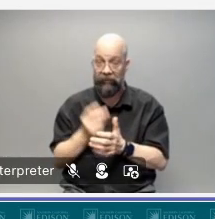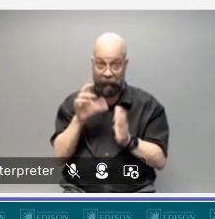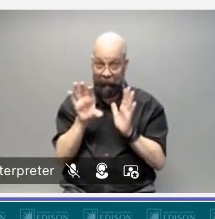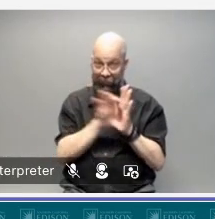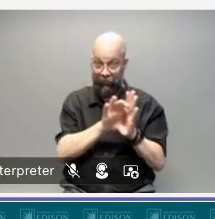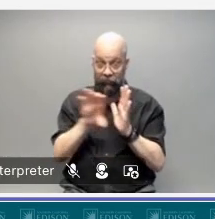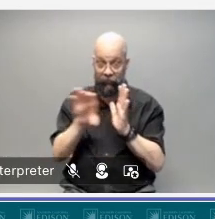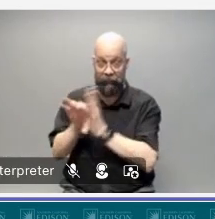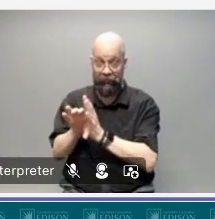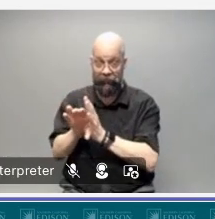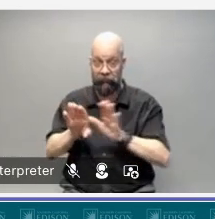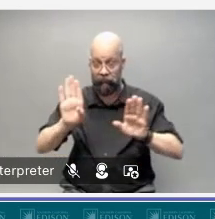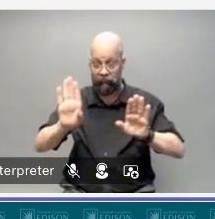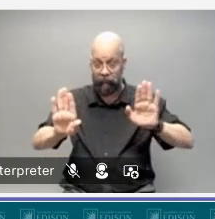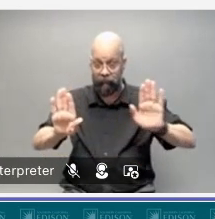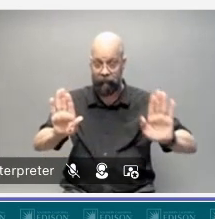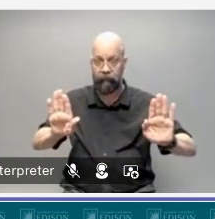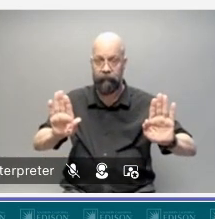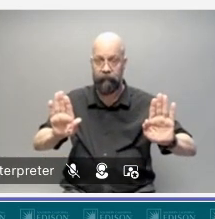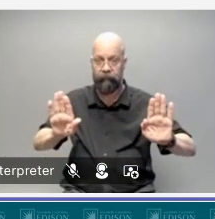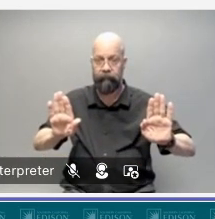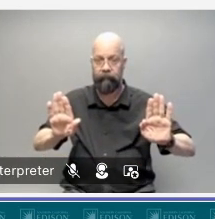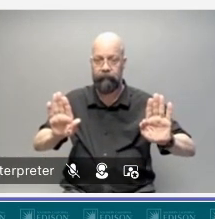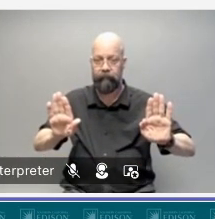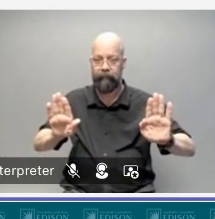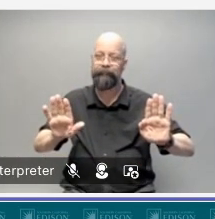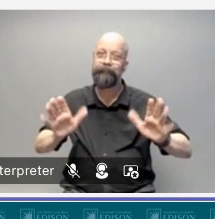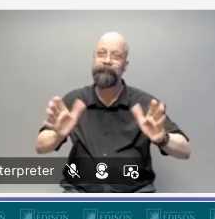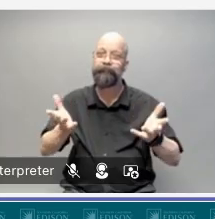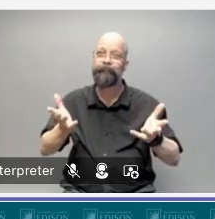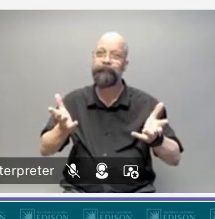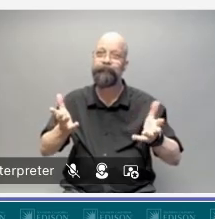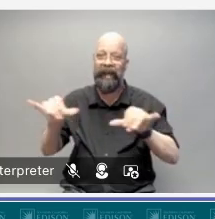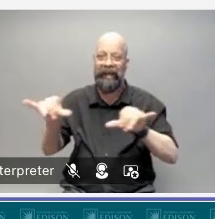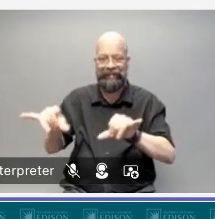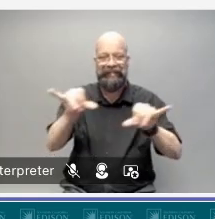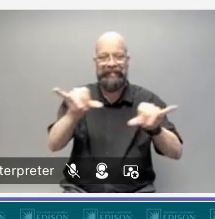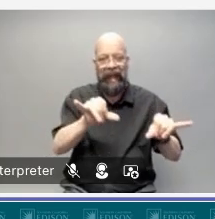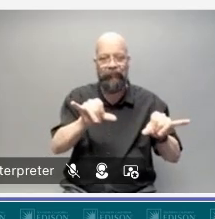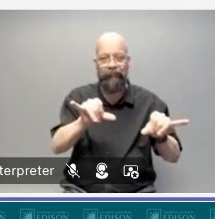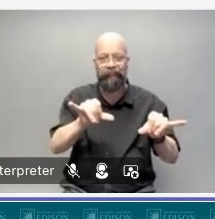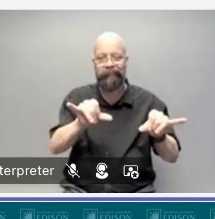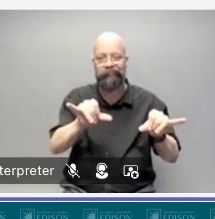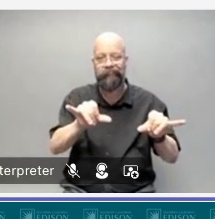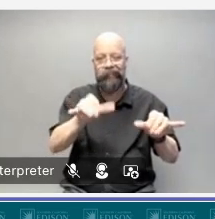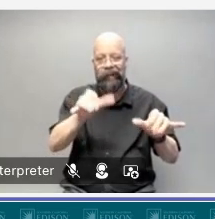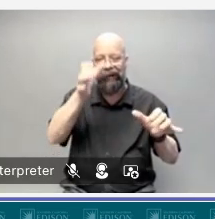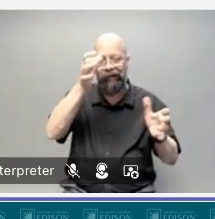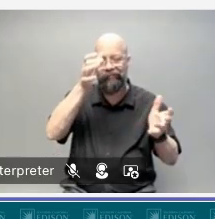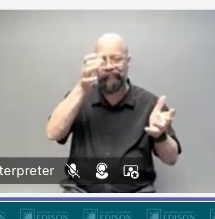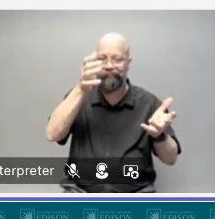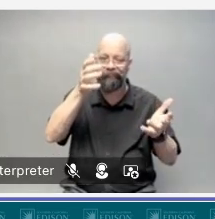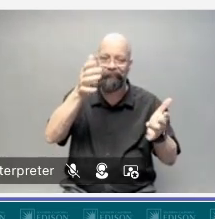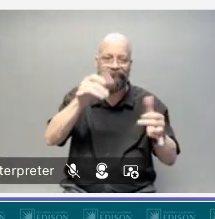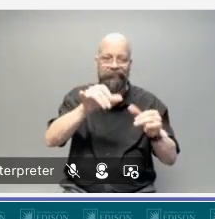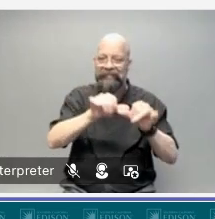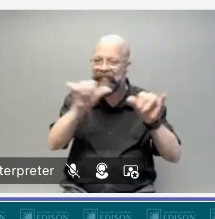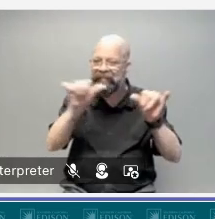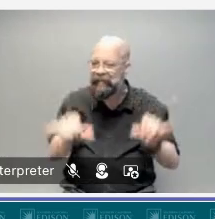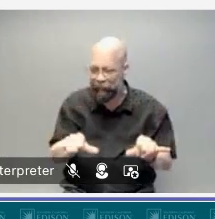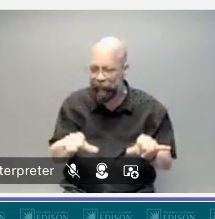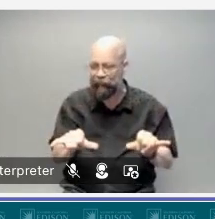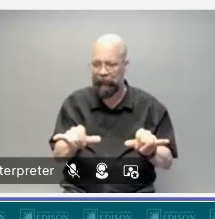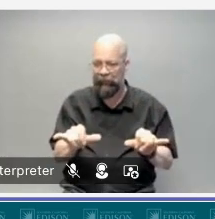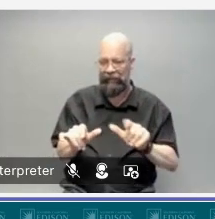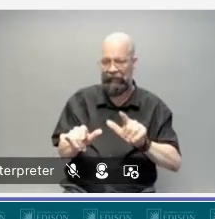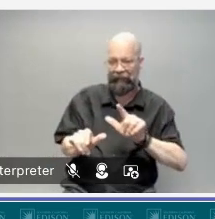is two different, it's the same weather model that we use to forecast the weather, but the one on the